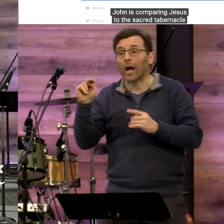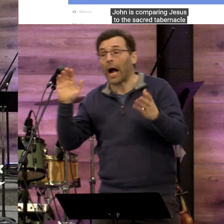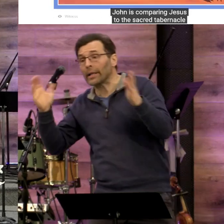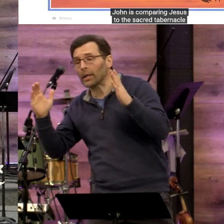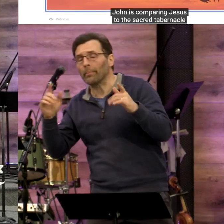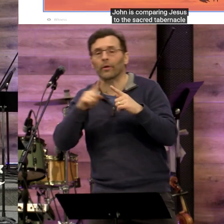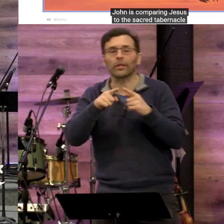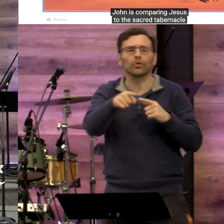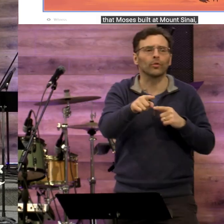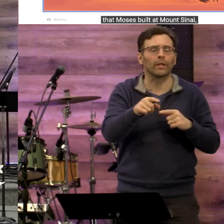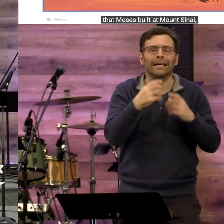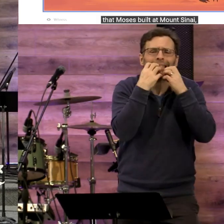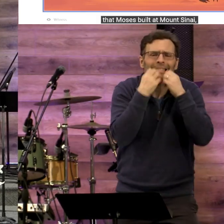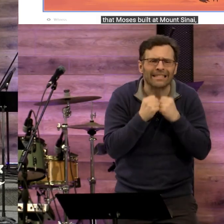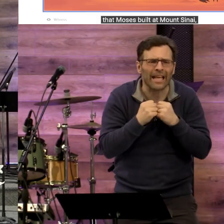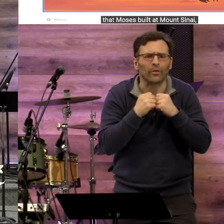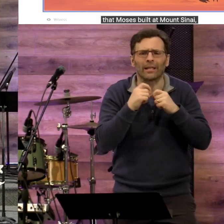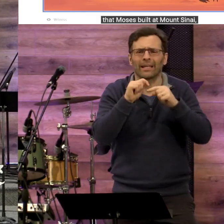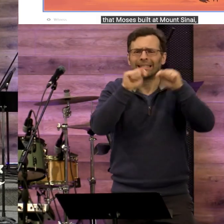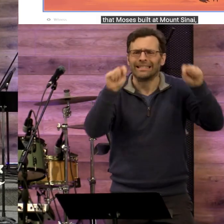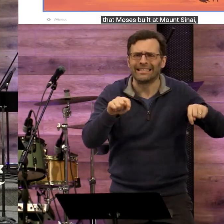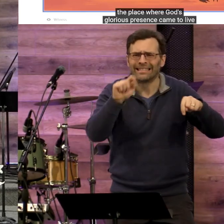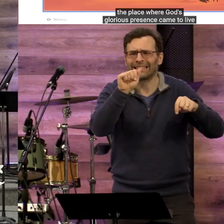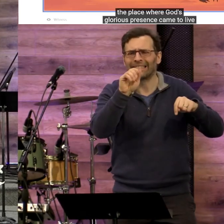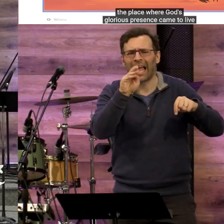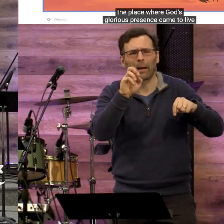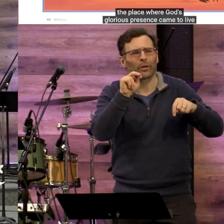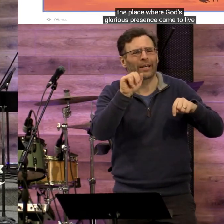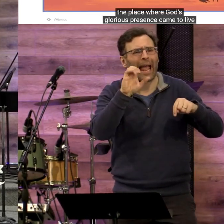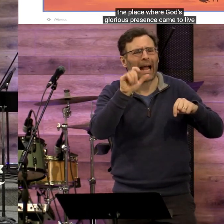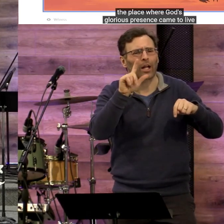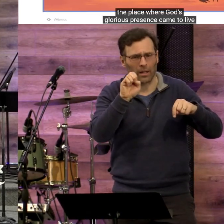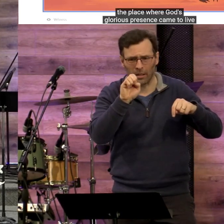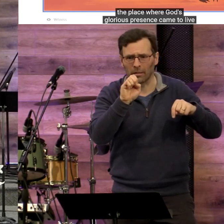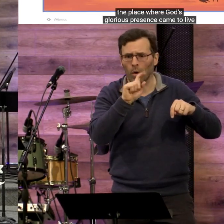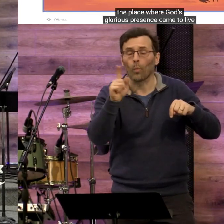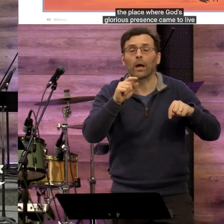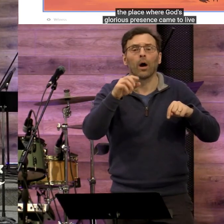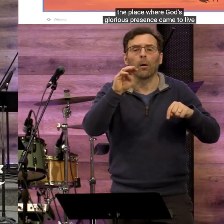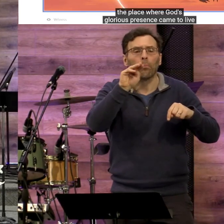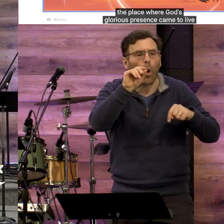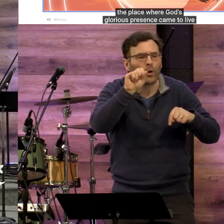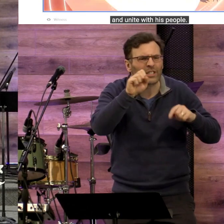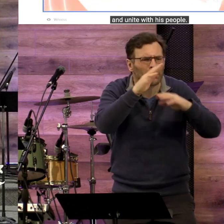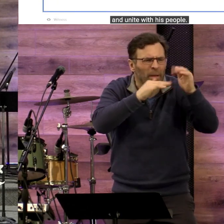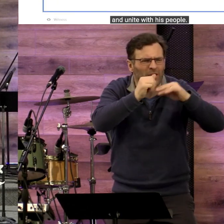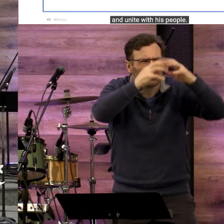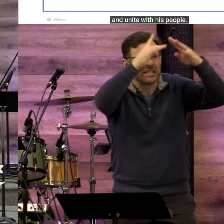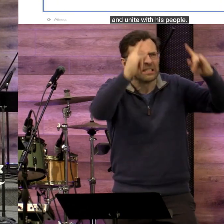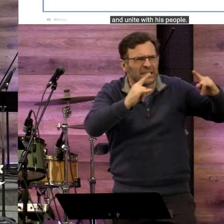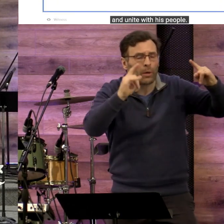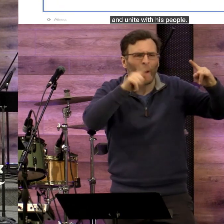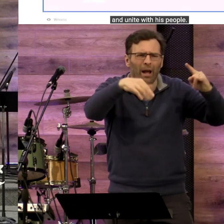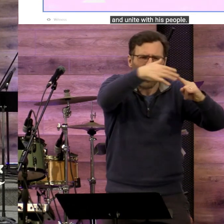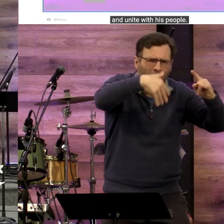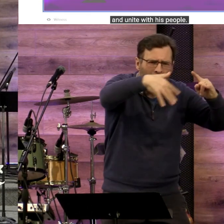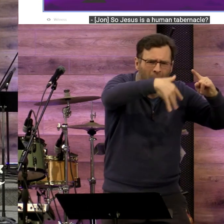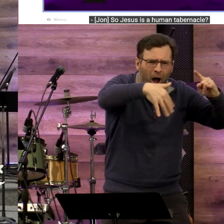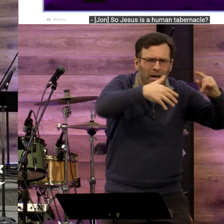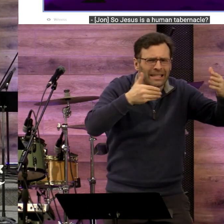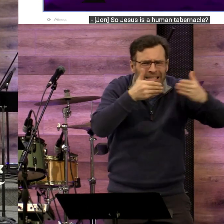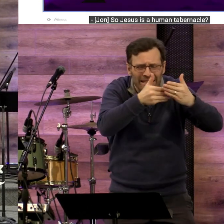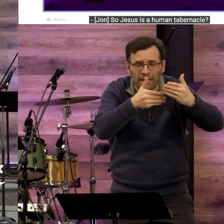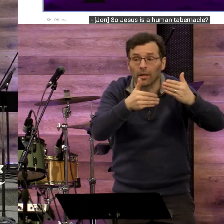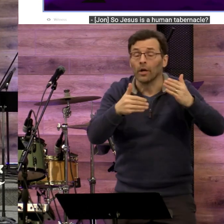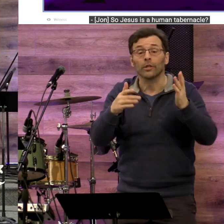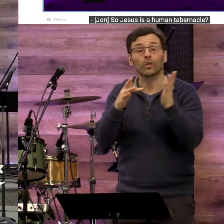the sacred tabernacle that Moses built at Mount Sinai, the place where God's glorious presence came to live and unite with his people. So